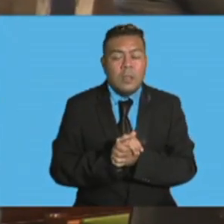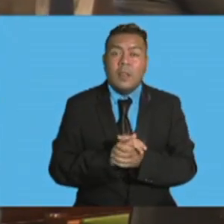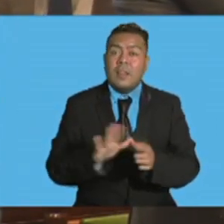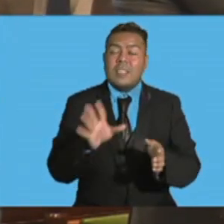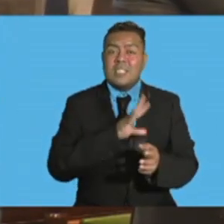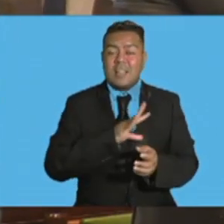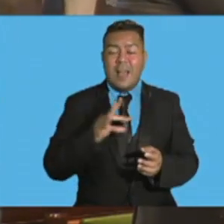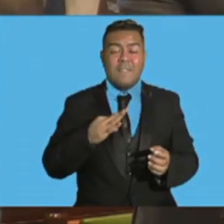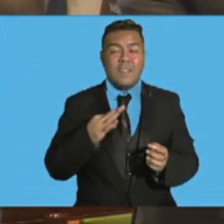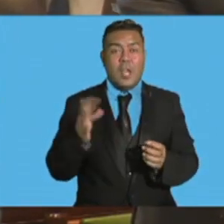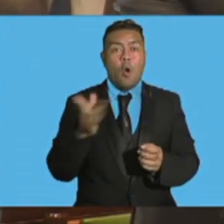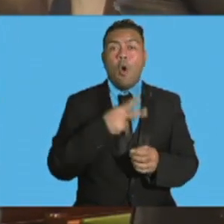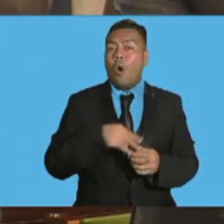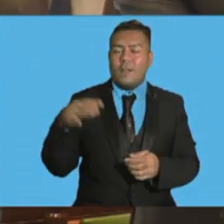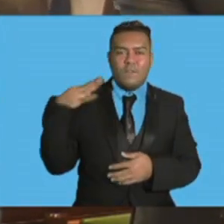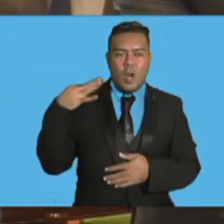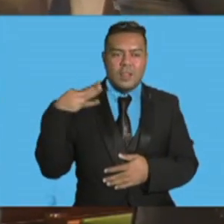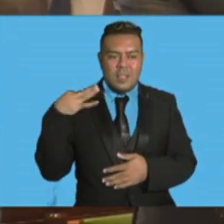all other volunteers,